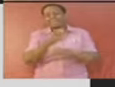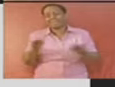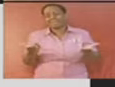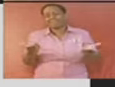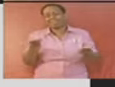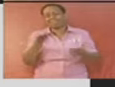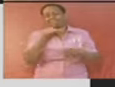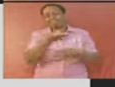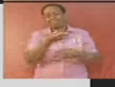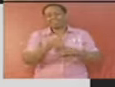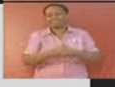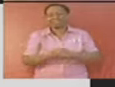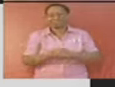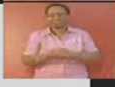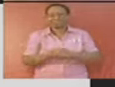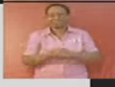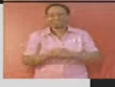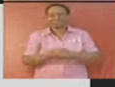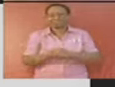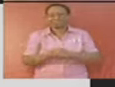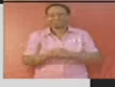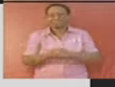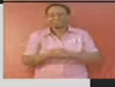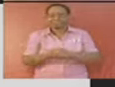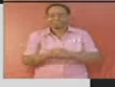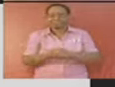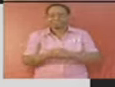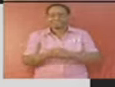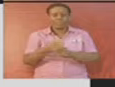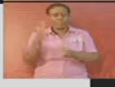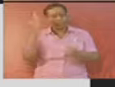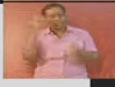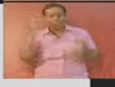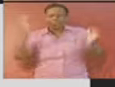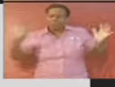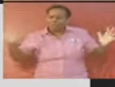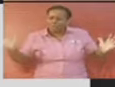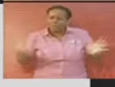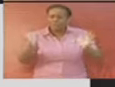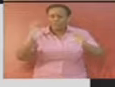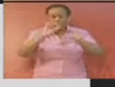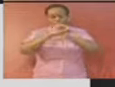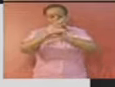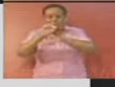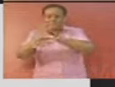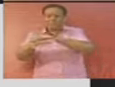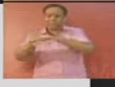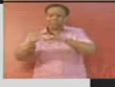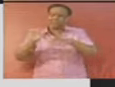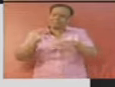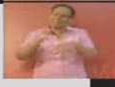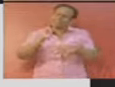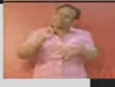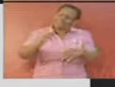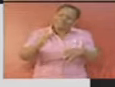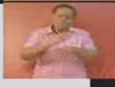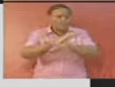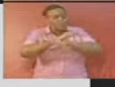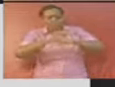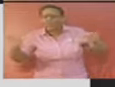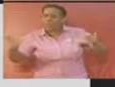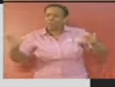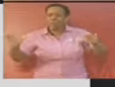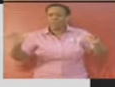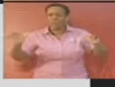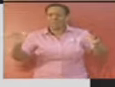gatherings. And that is why we are advising people not to gather this Christmas. Have